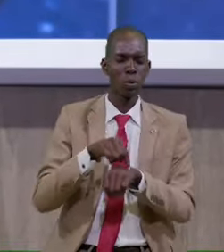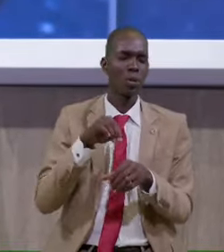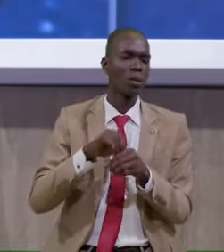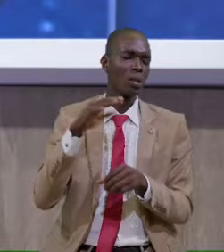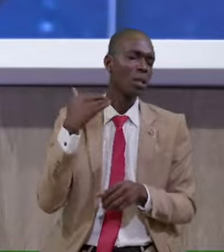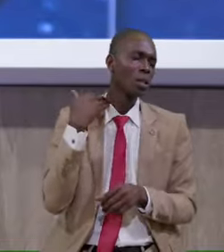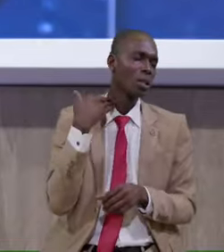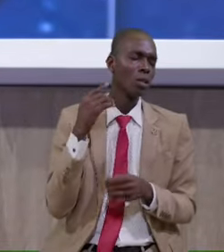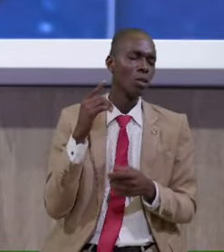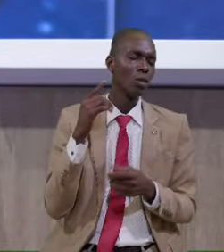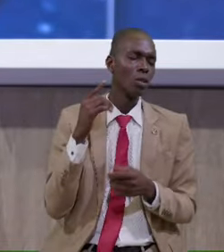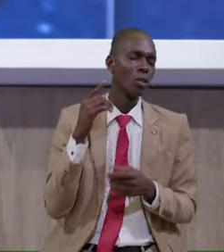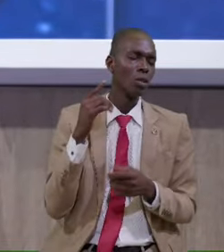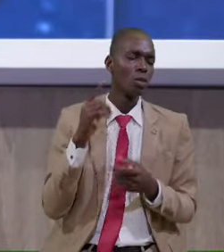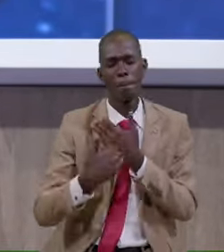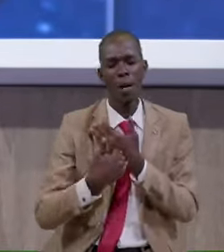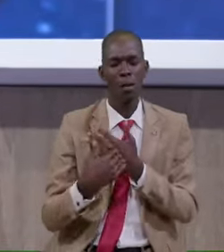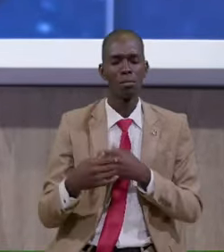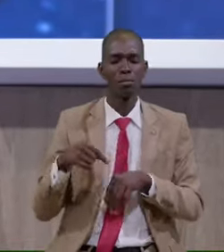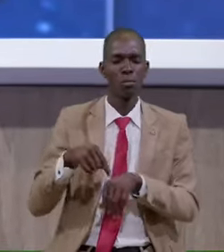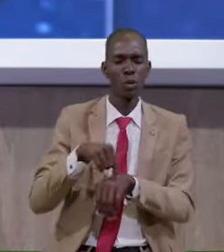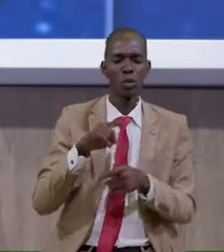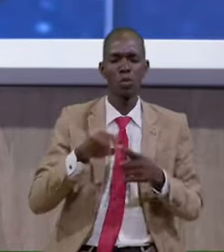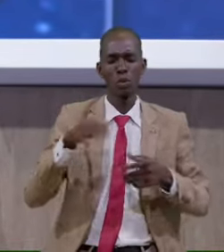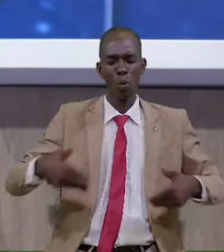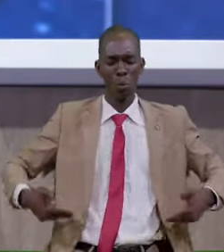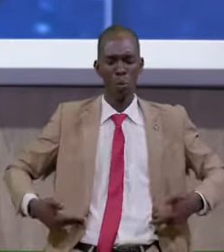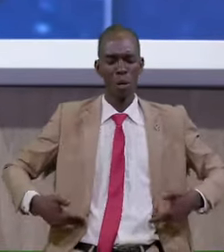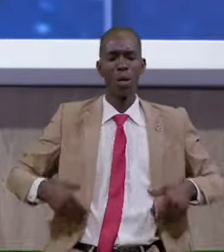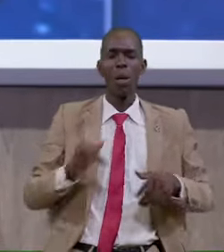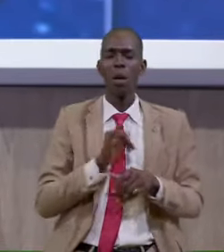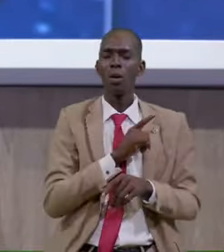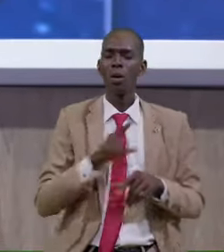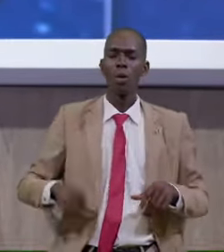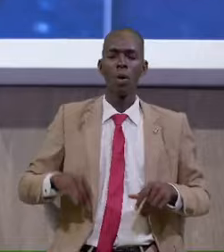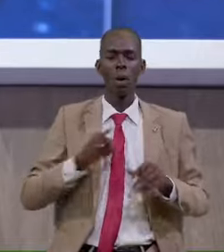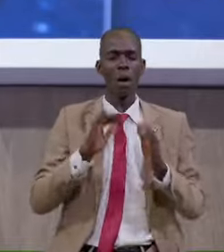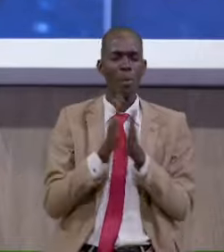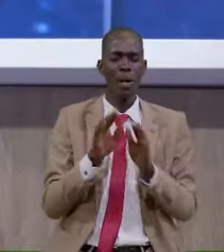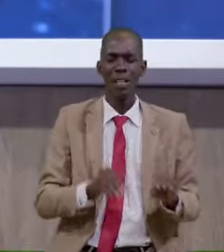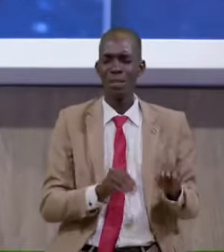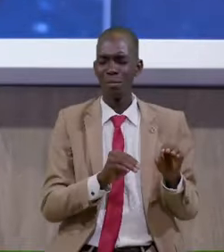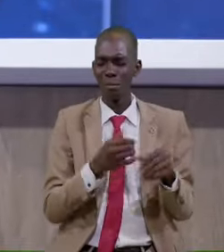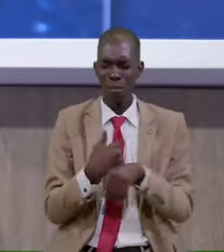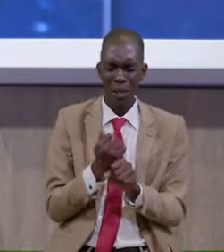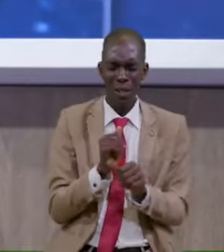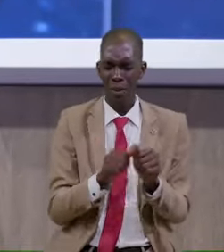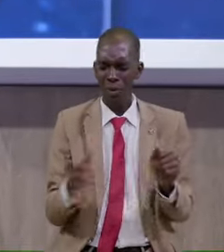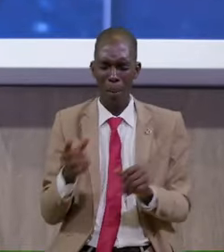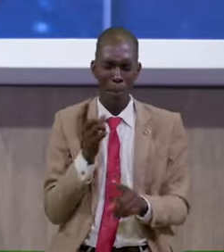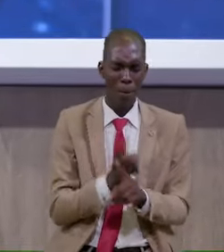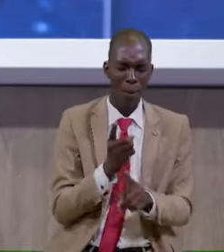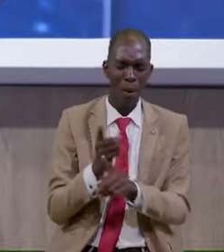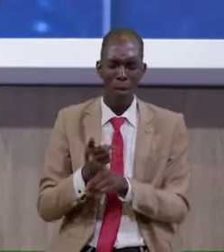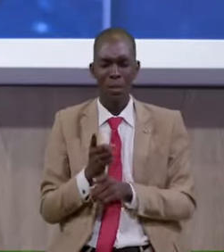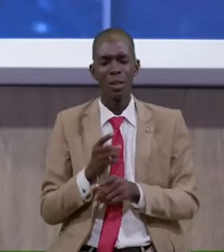the backbone to the waist, Lord, I pray, set everything right in their bone structure